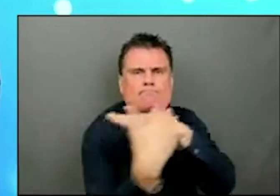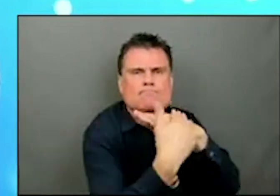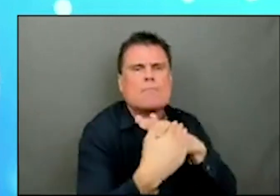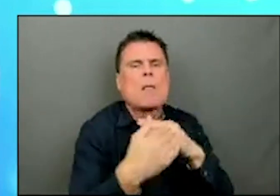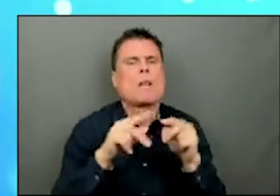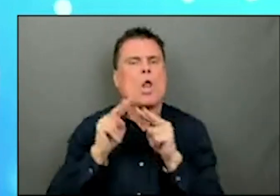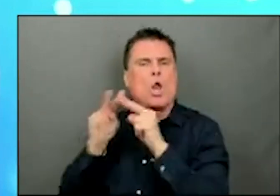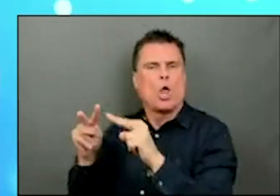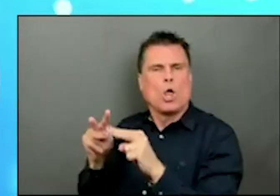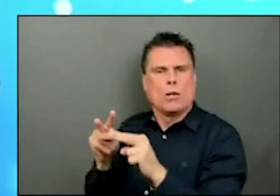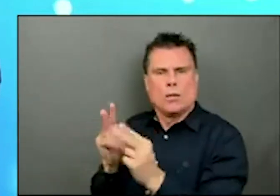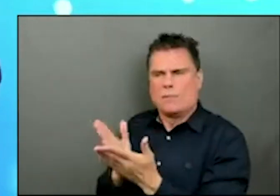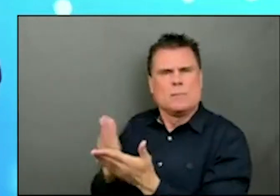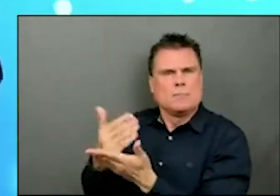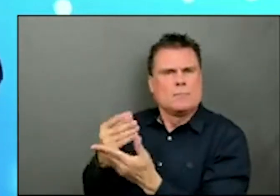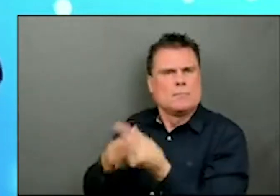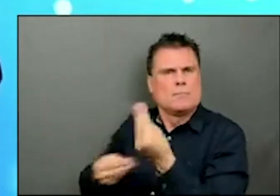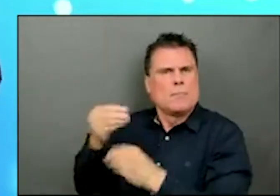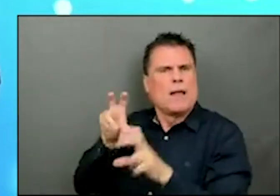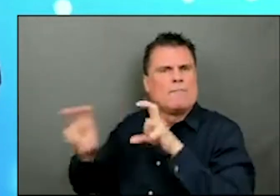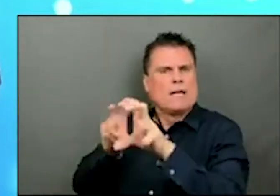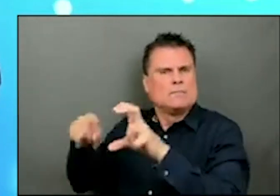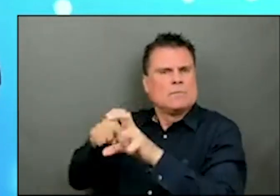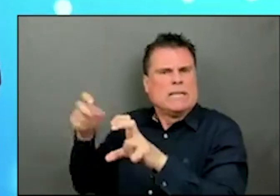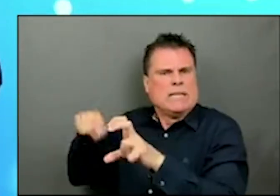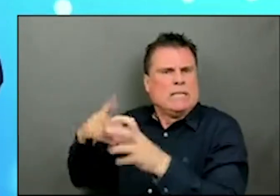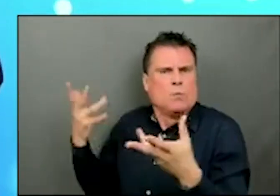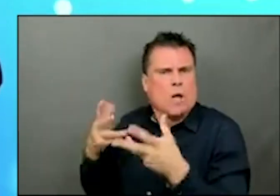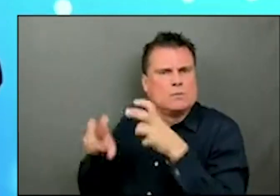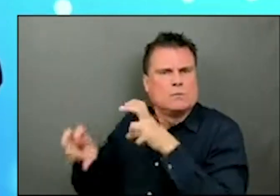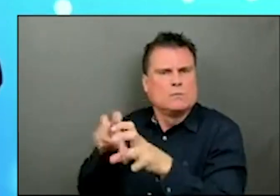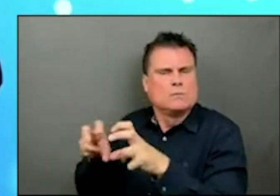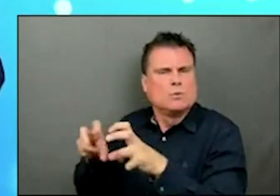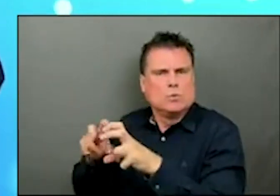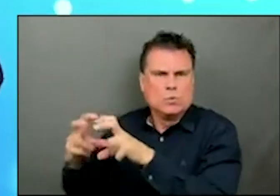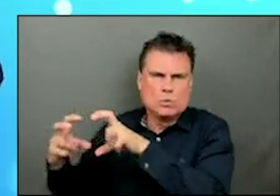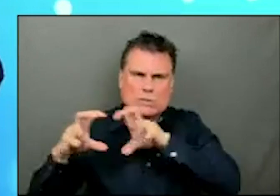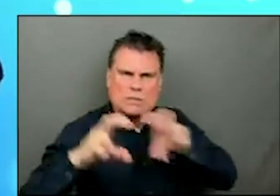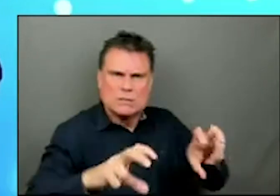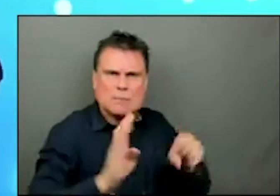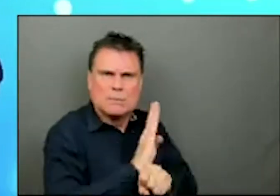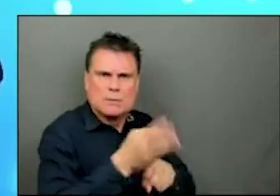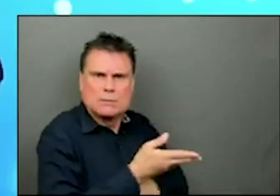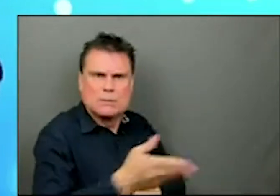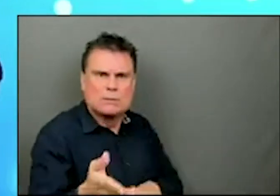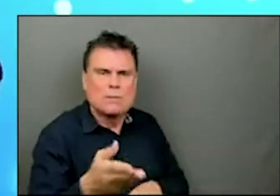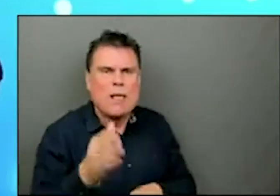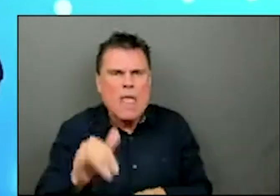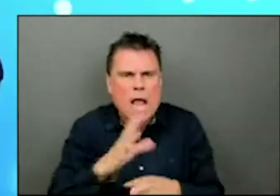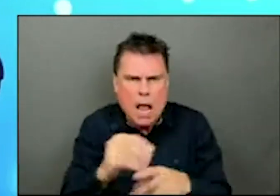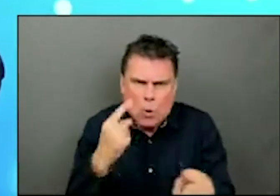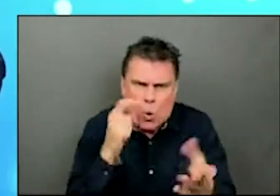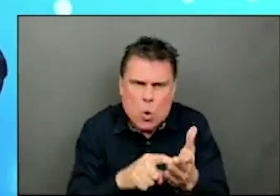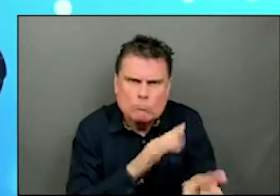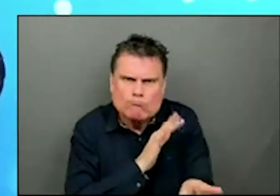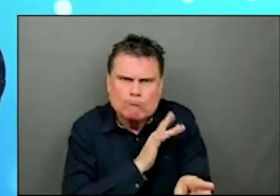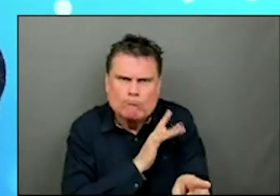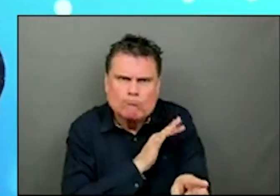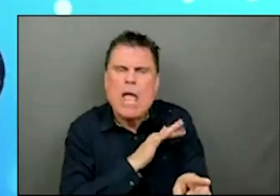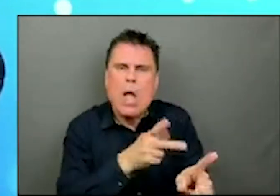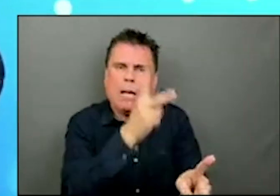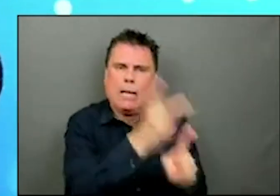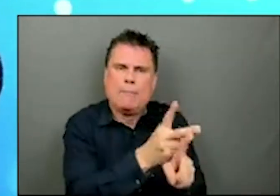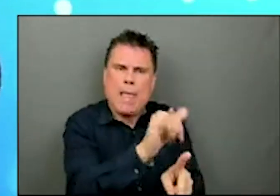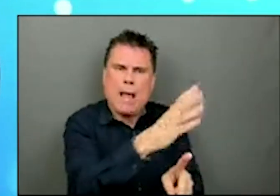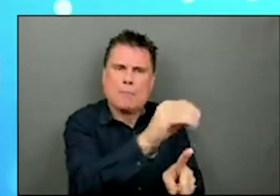in exciting new firms' investments, and also those firms that are growing and scaling, and so that we can retain them here in British Columbia. Before